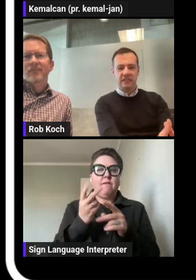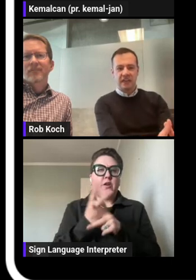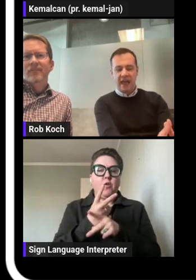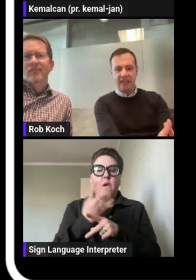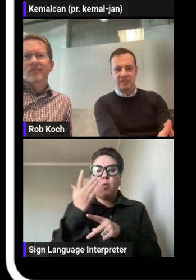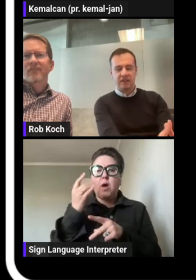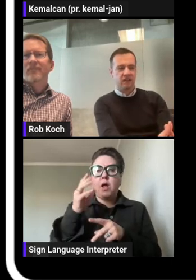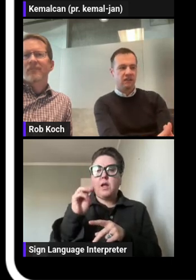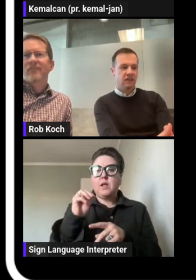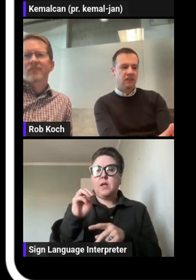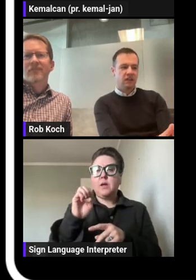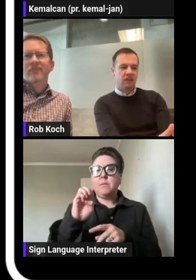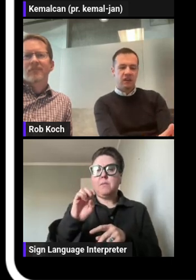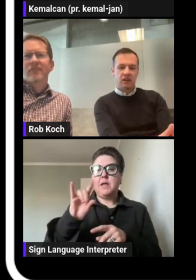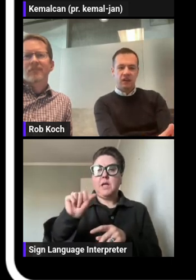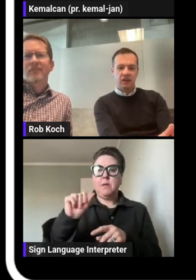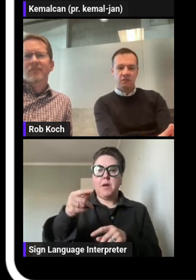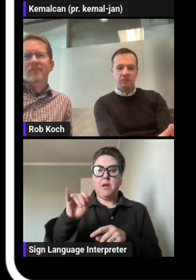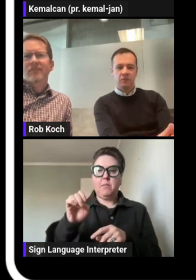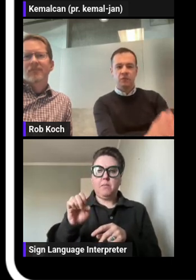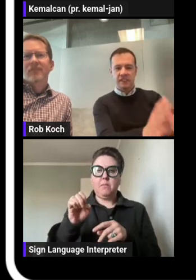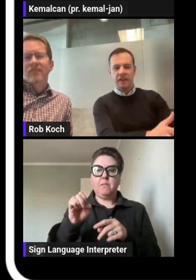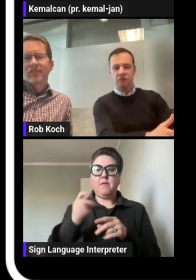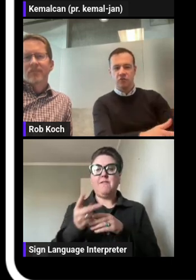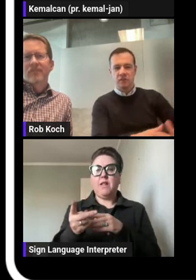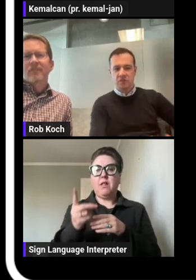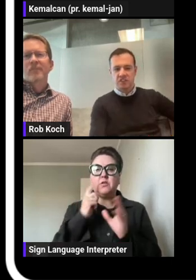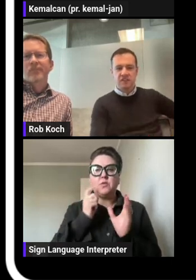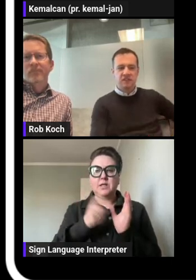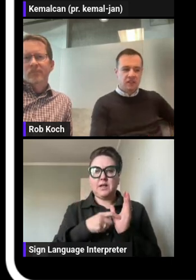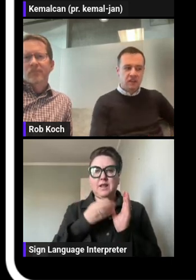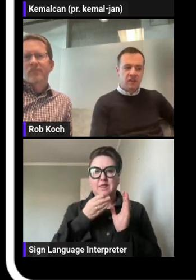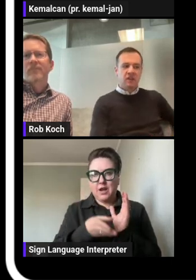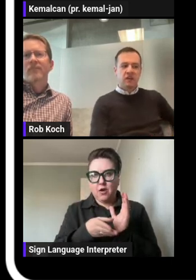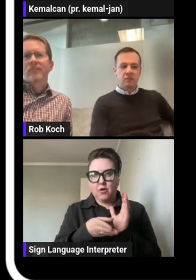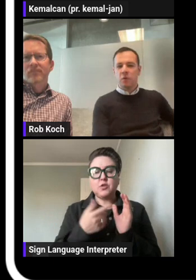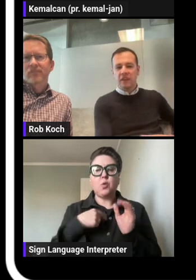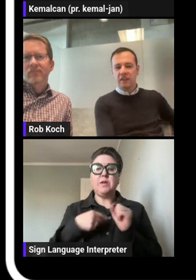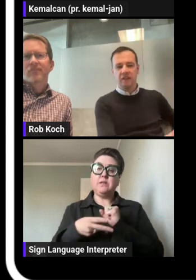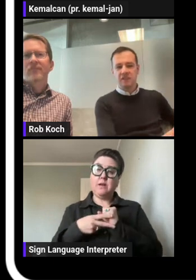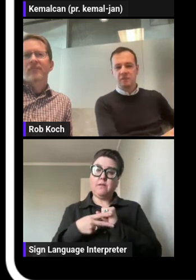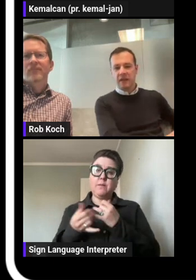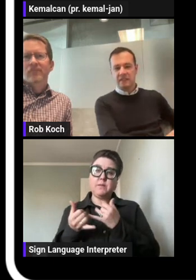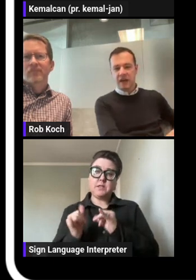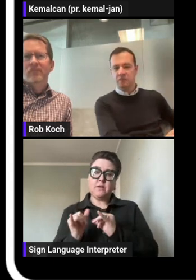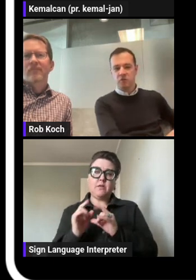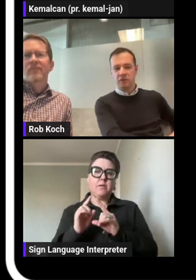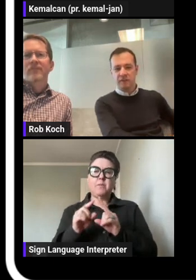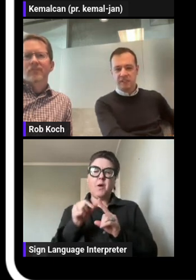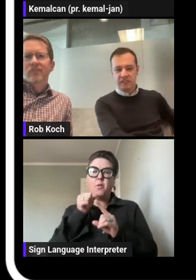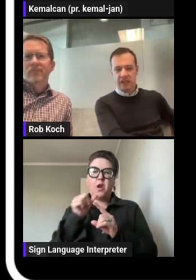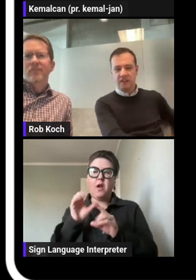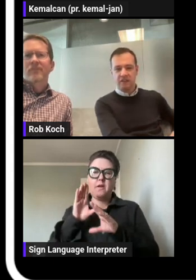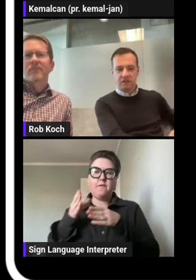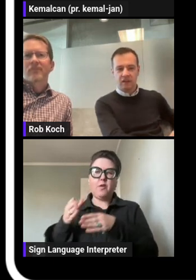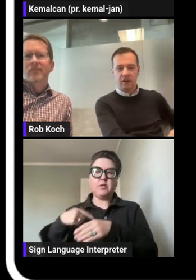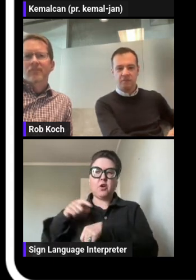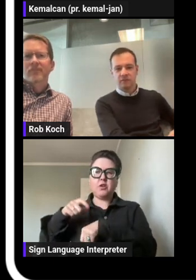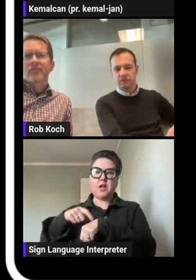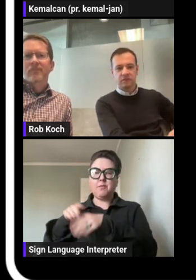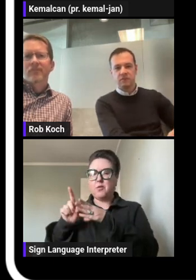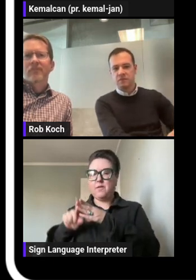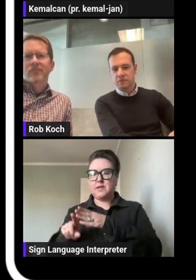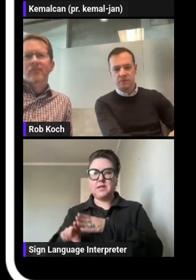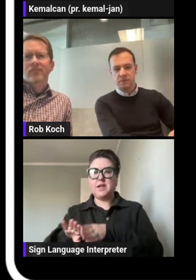failed to detect hands there. We saved those images, but we didn't spend time to investigate and